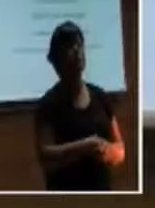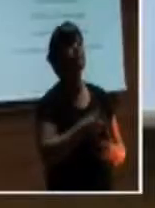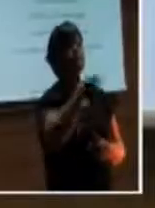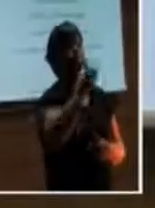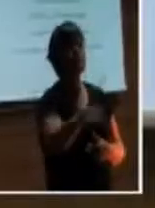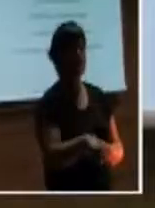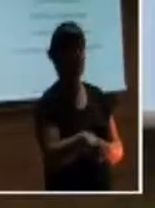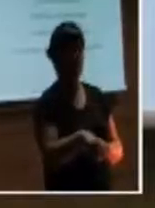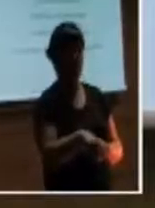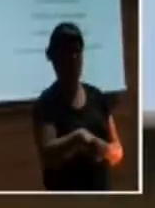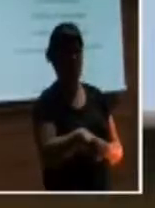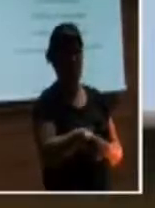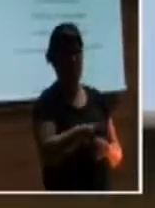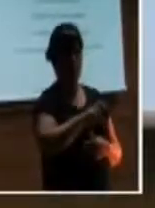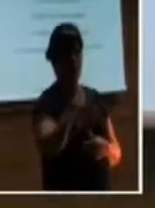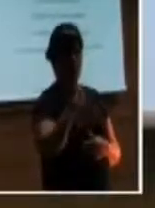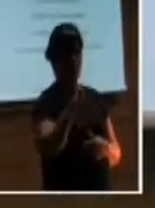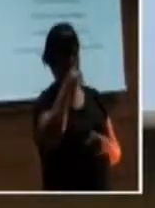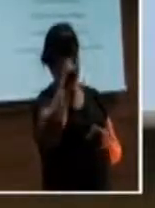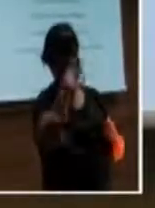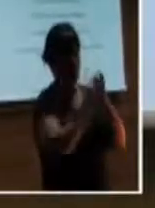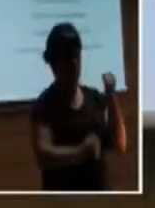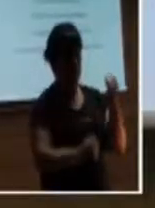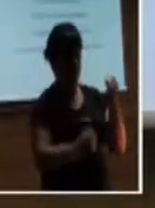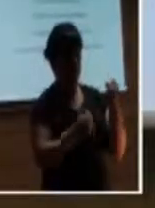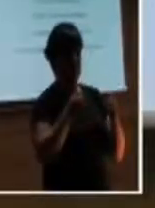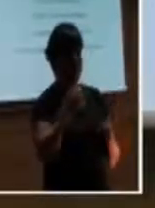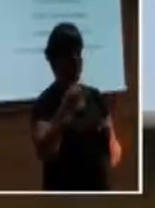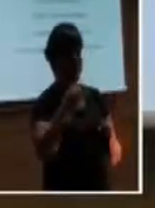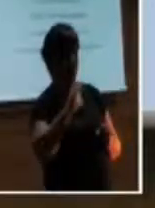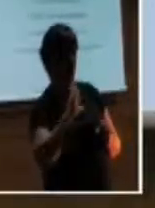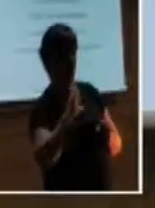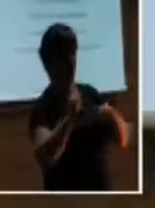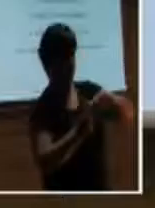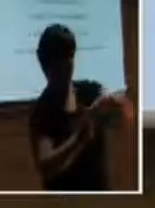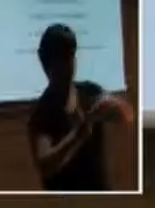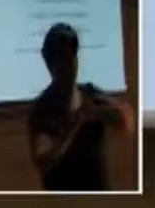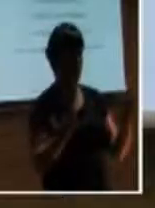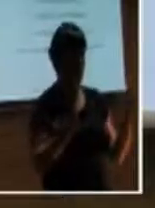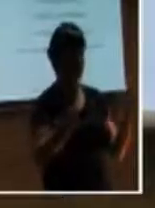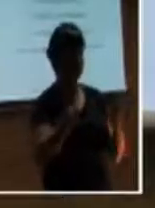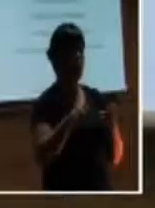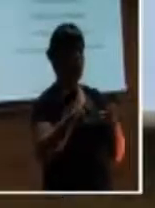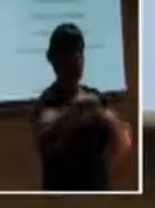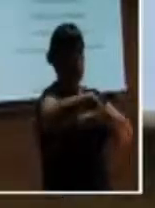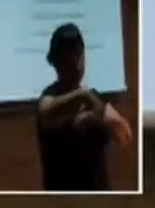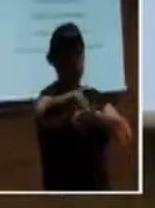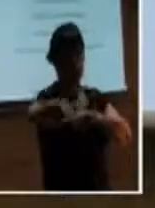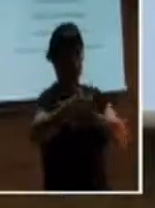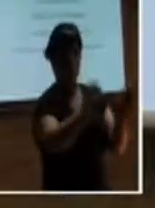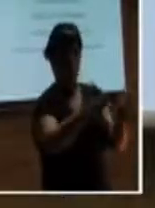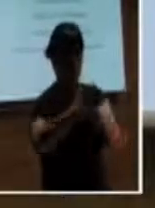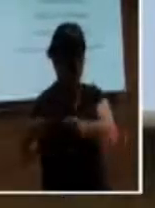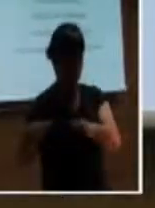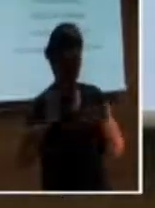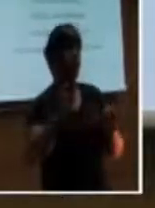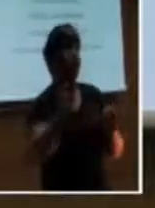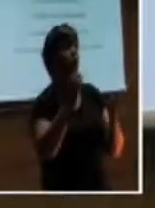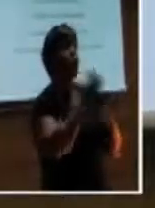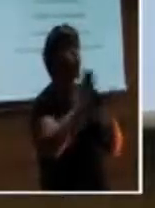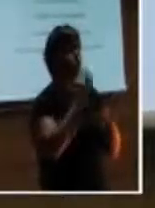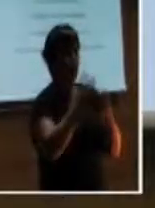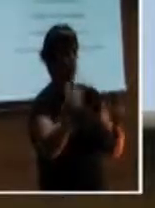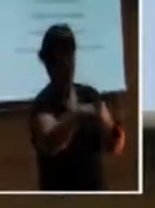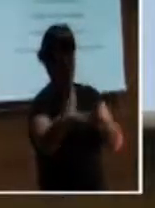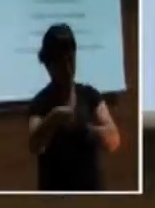is a series of different e-learning courses for different specialities within dementia. Until this